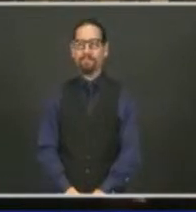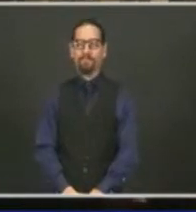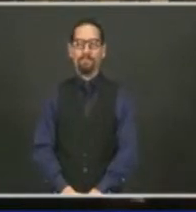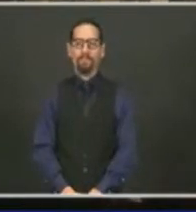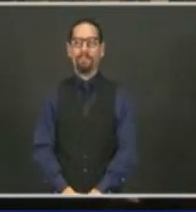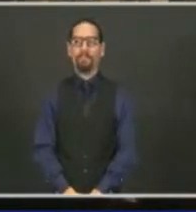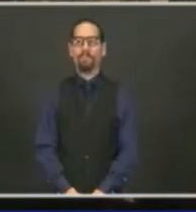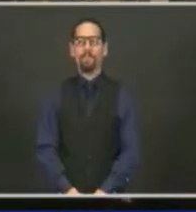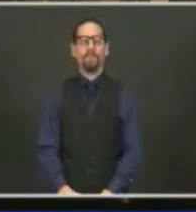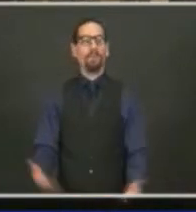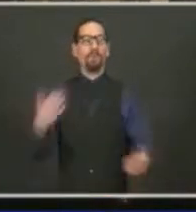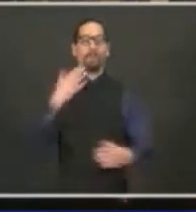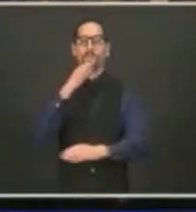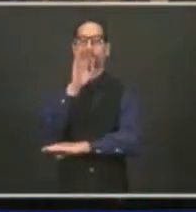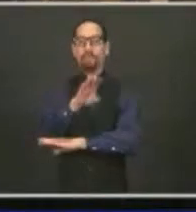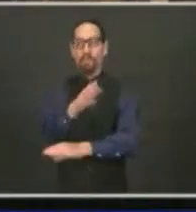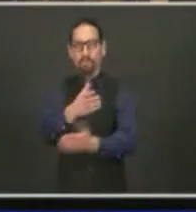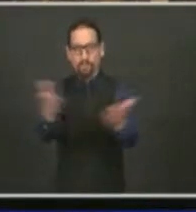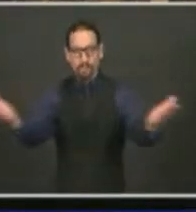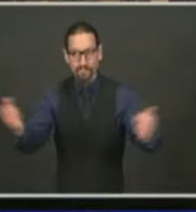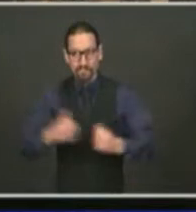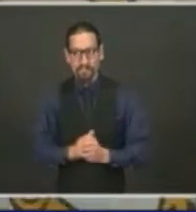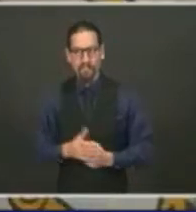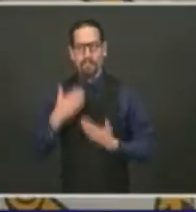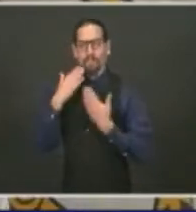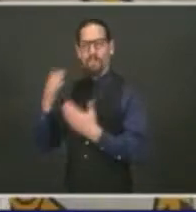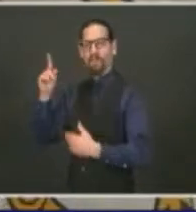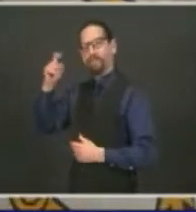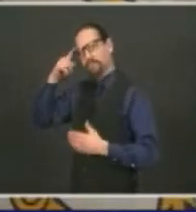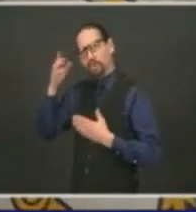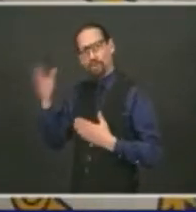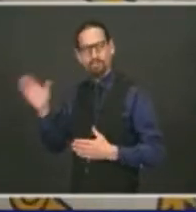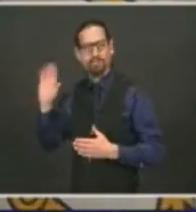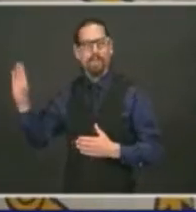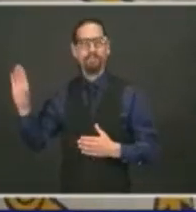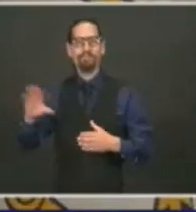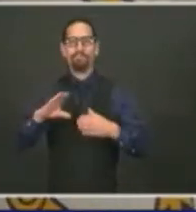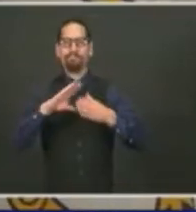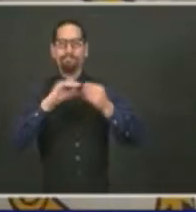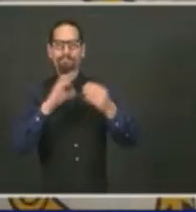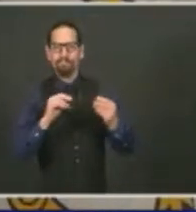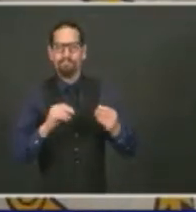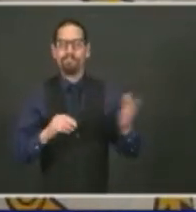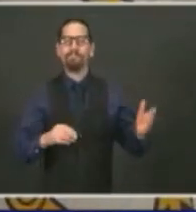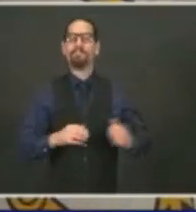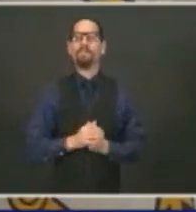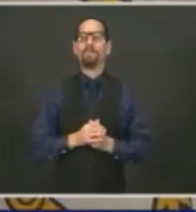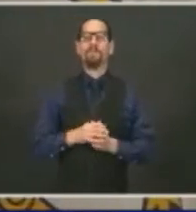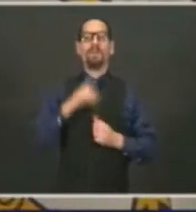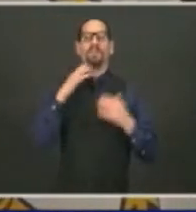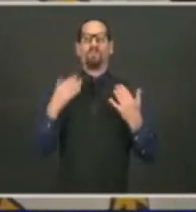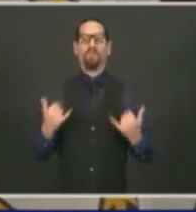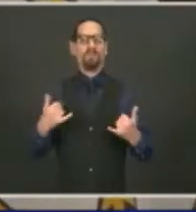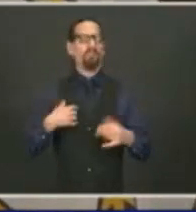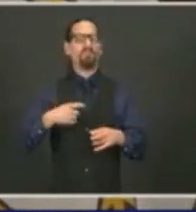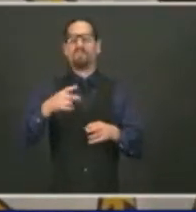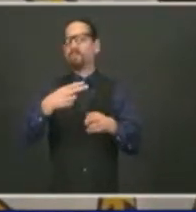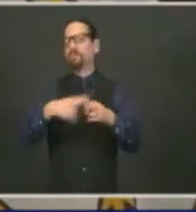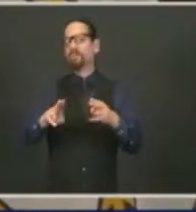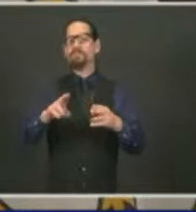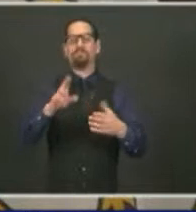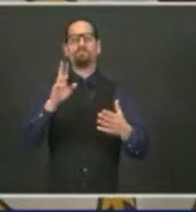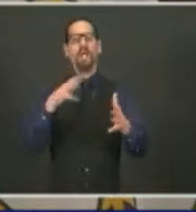So good afternoon. Thank you for those updates, Governor. Today I'm going to give a brief overview of where things stand with our vaccination